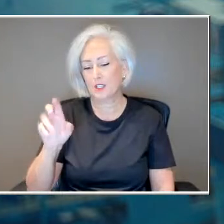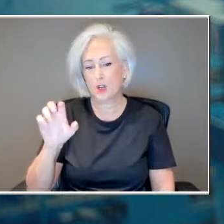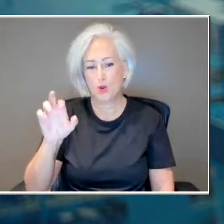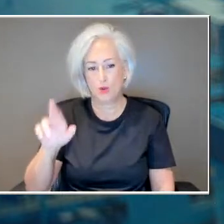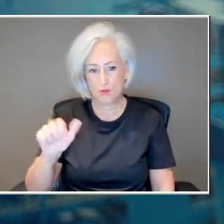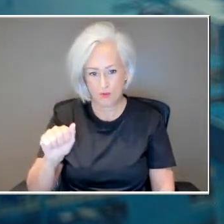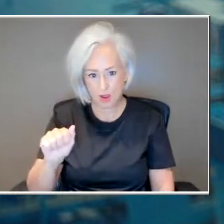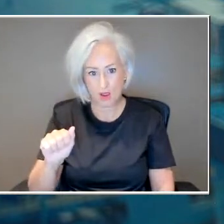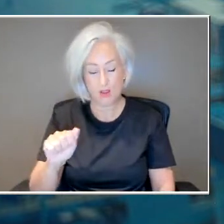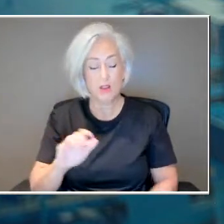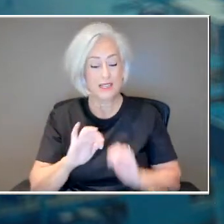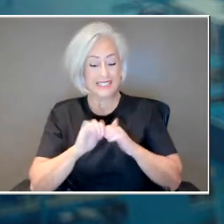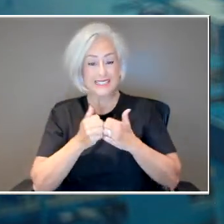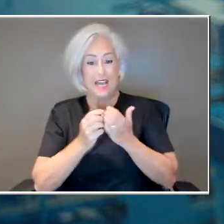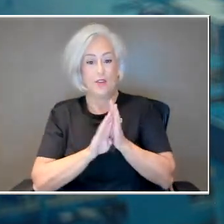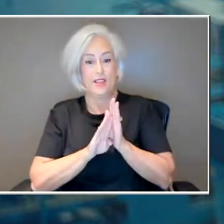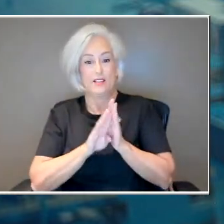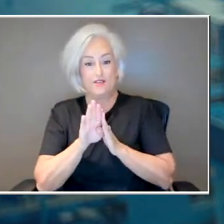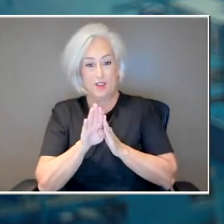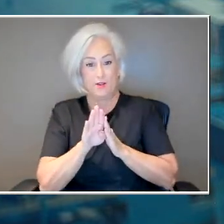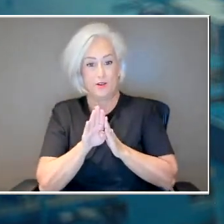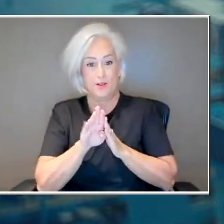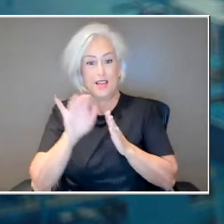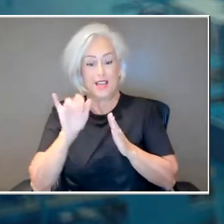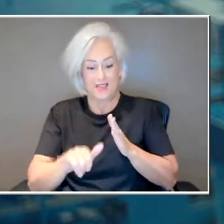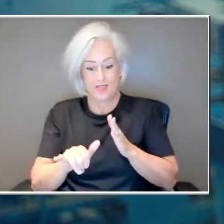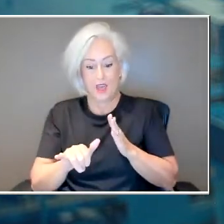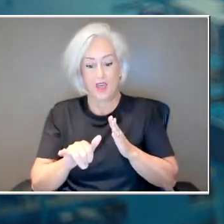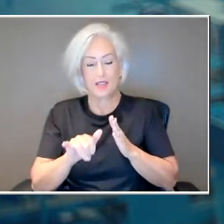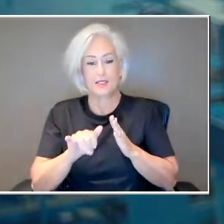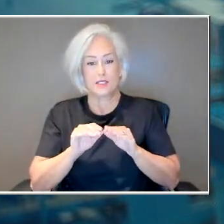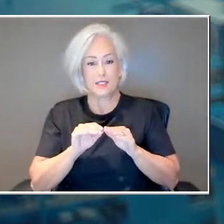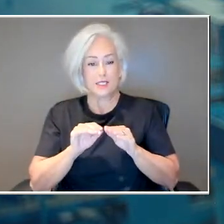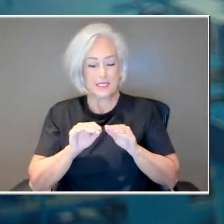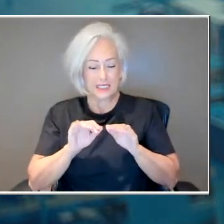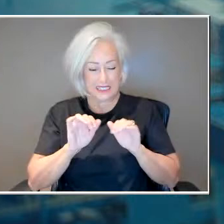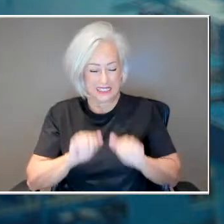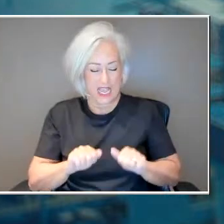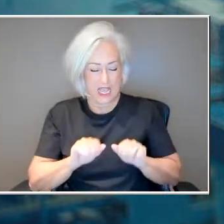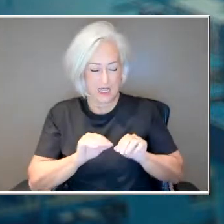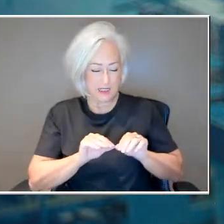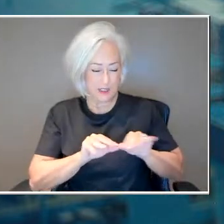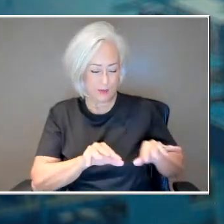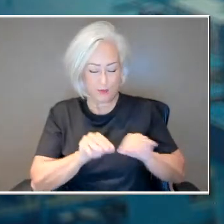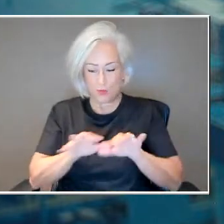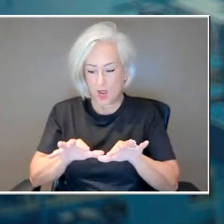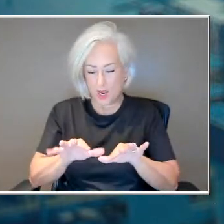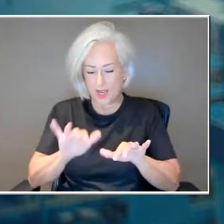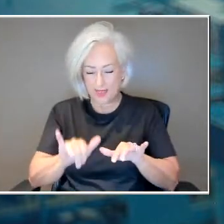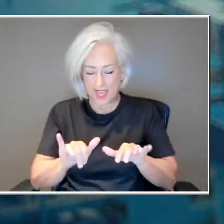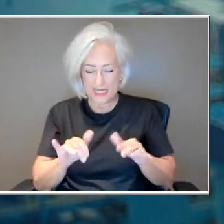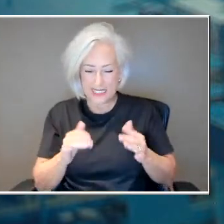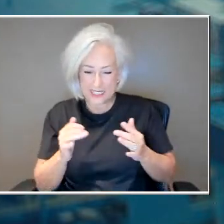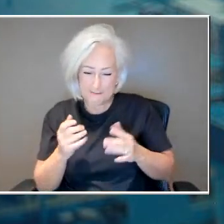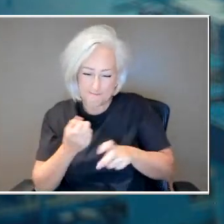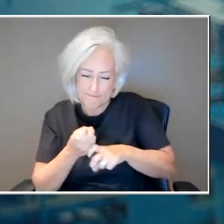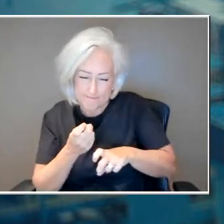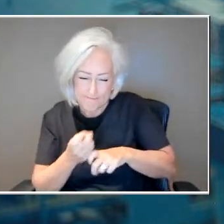that pattern of spread that makes them tricky, because of just